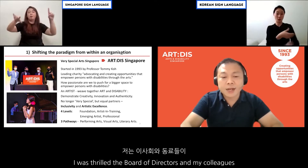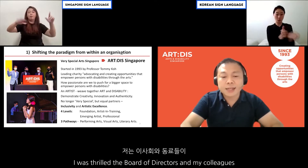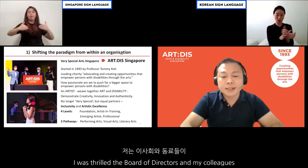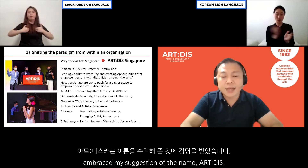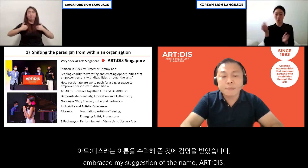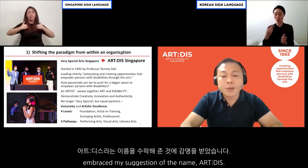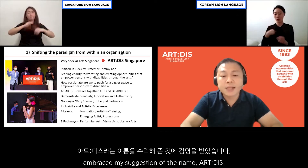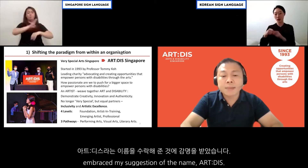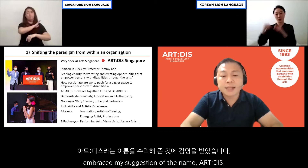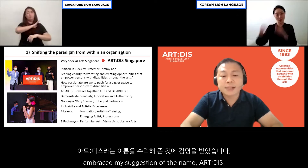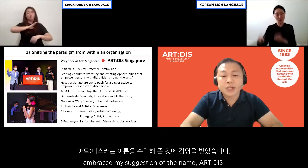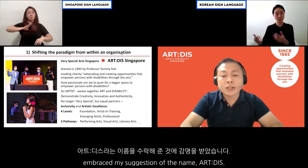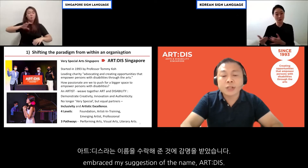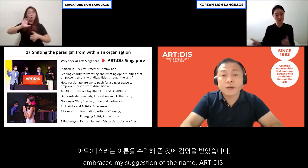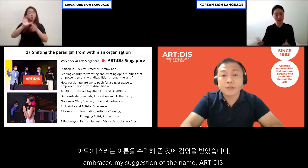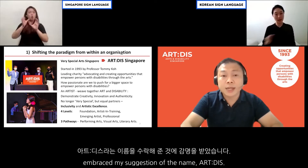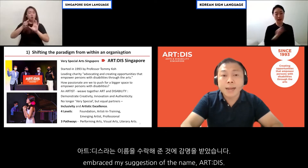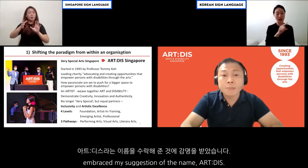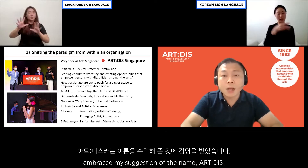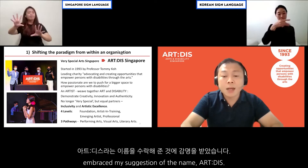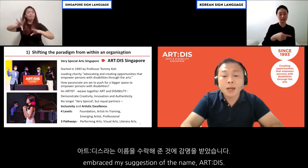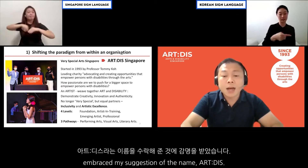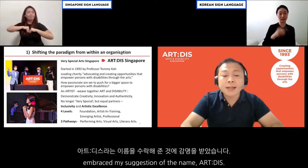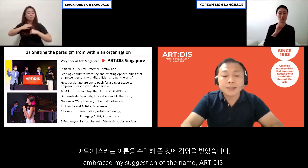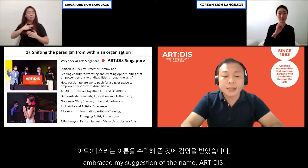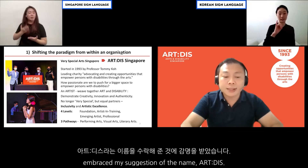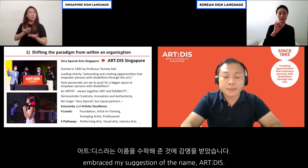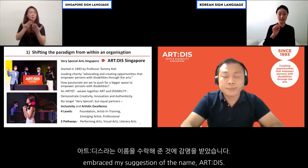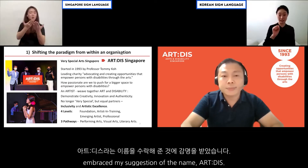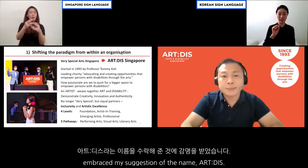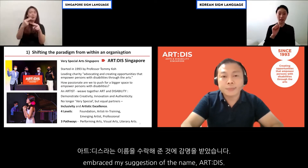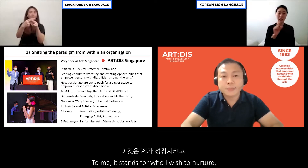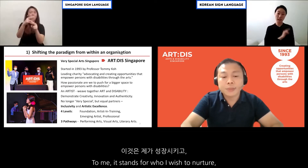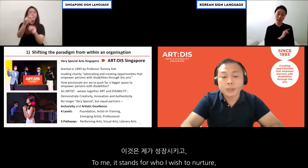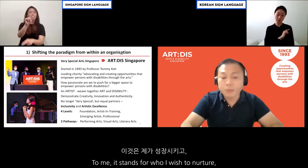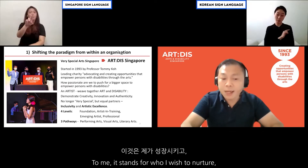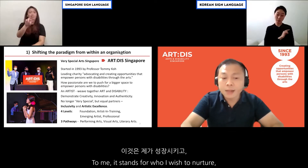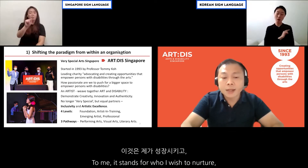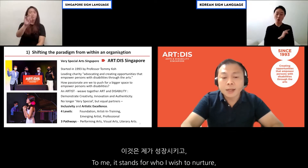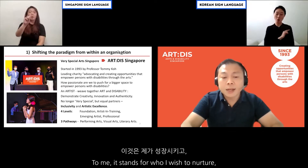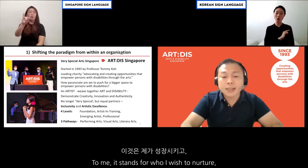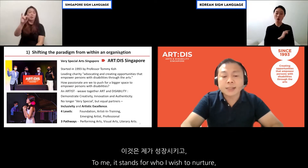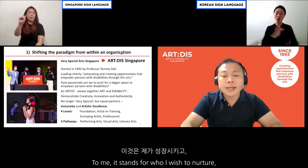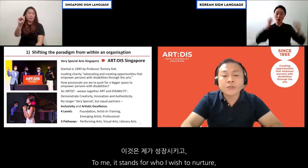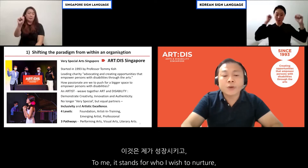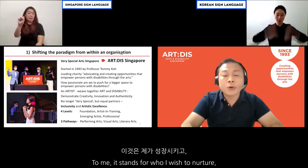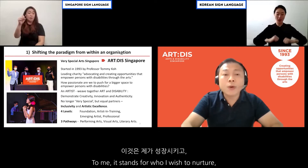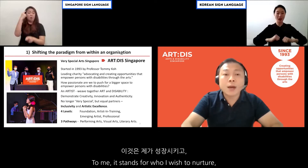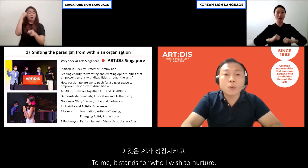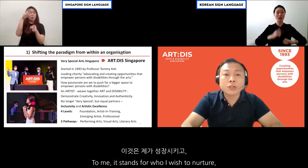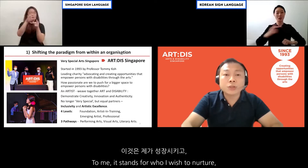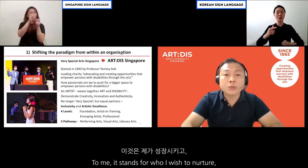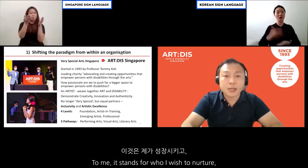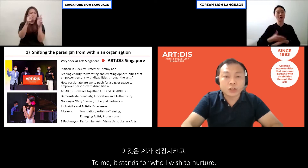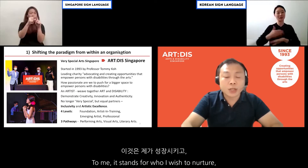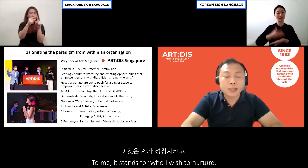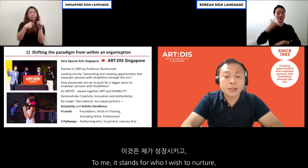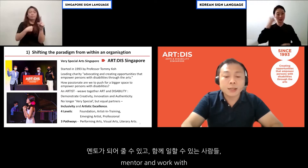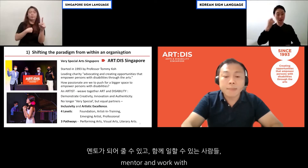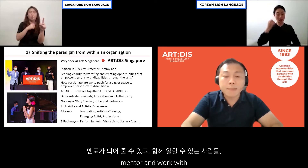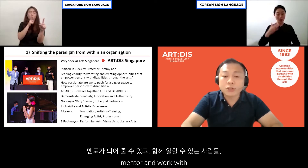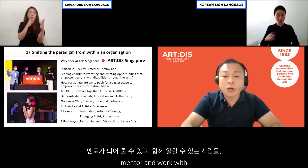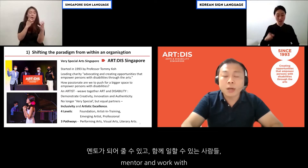my colleagues embraced my suggestion of the name ArtsEquator. To me, it stands for who I wish to